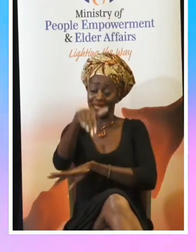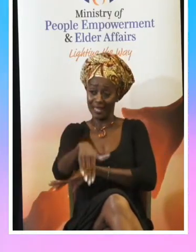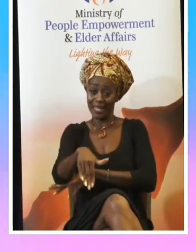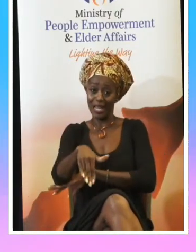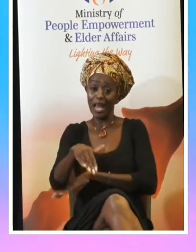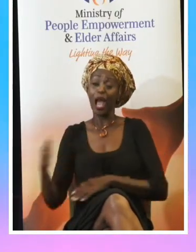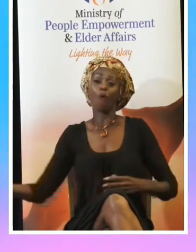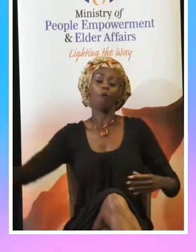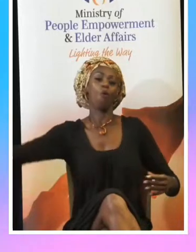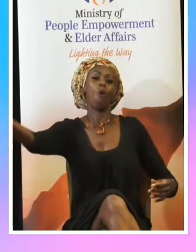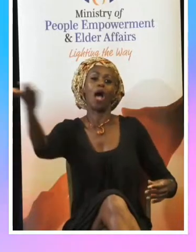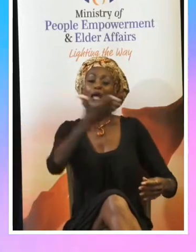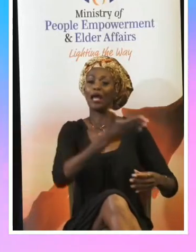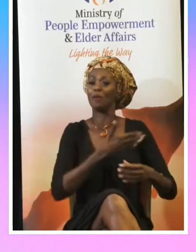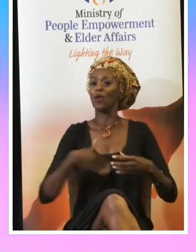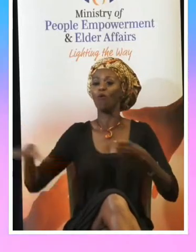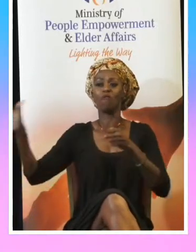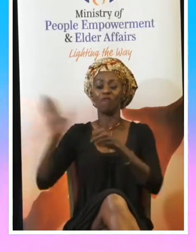welcome you